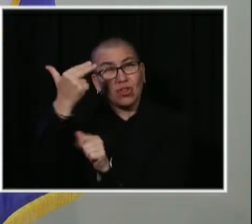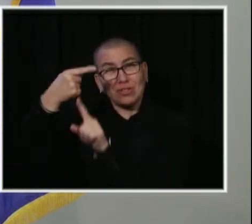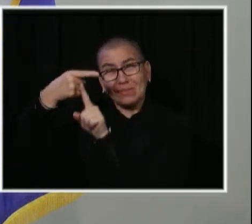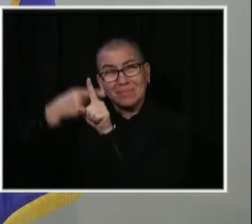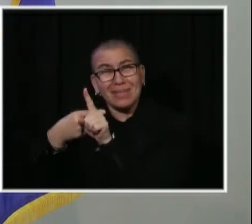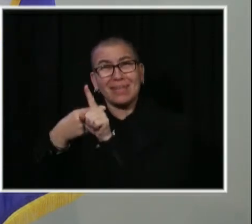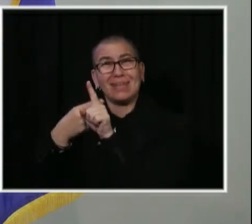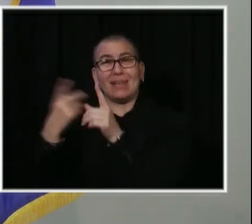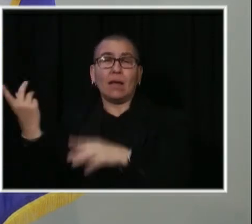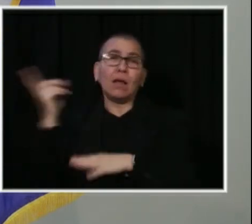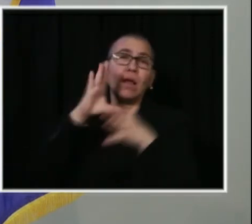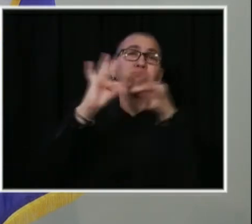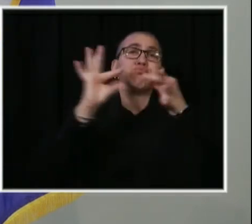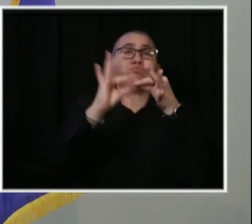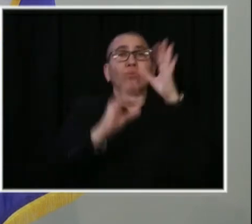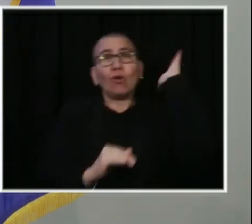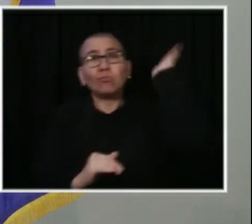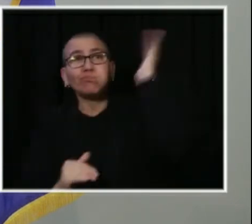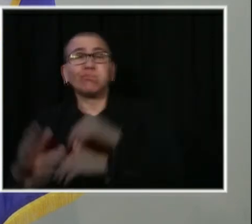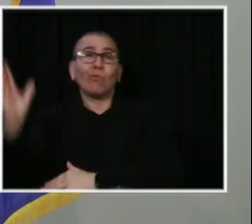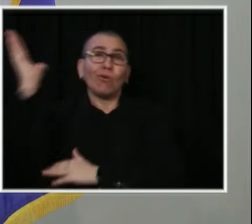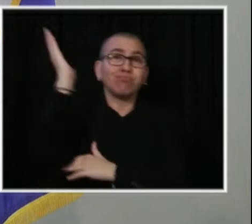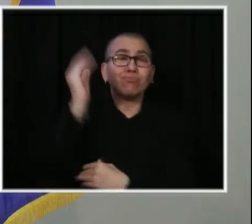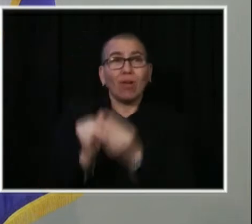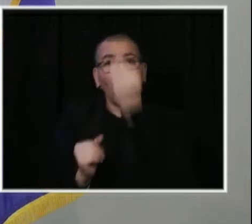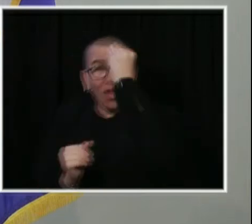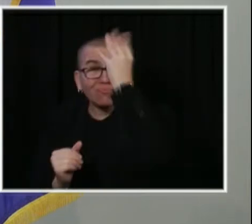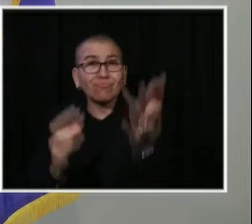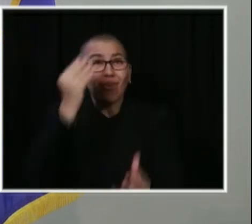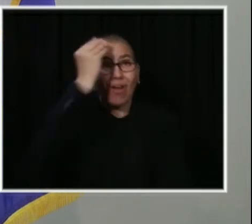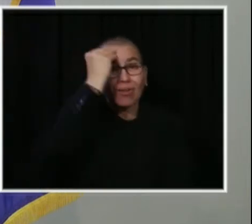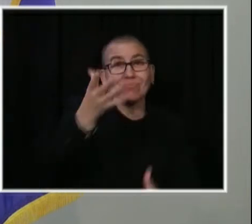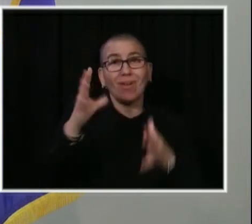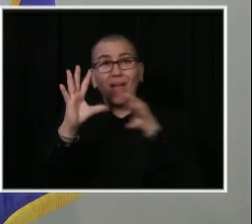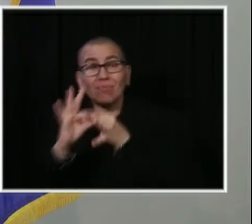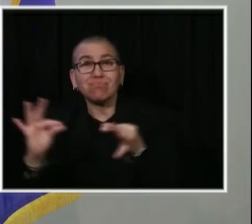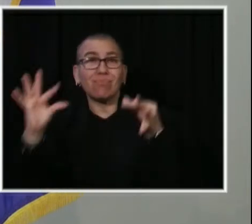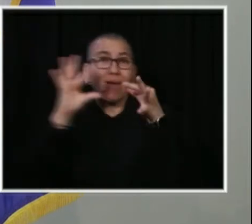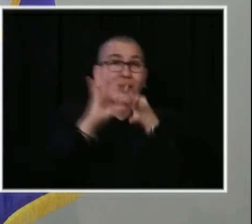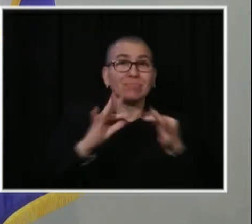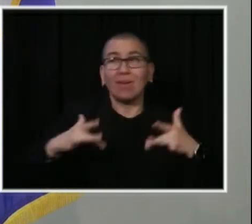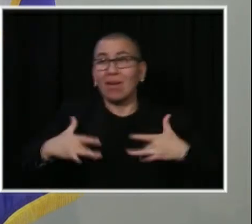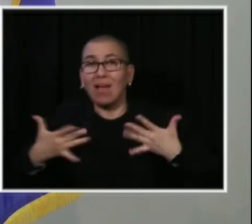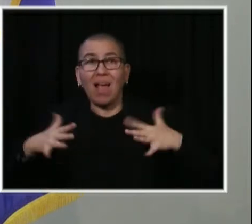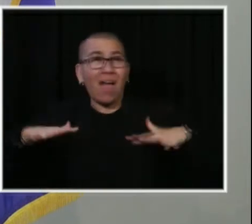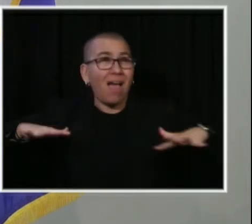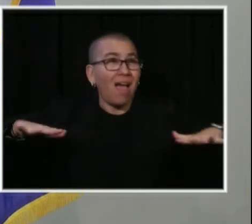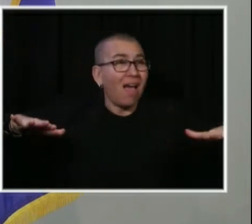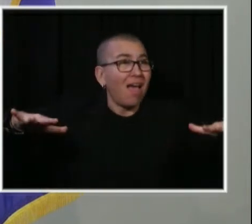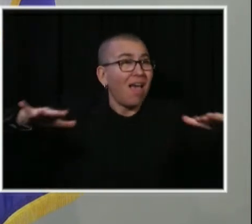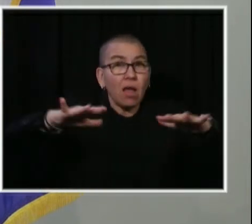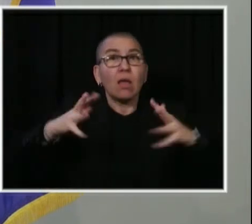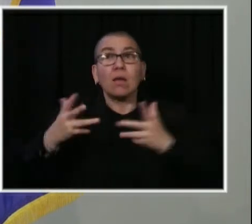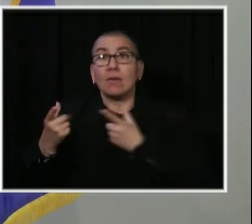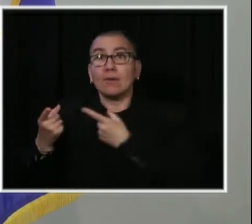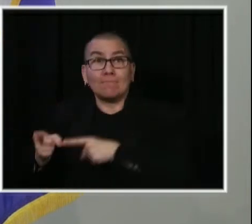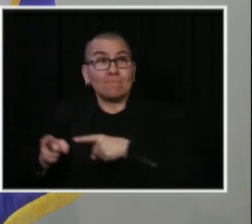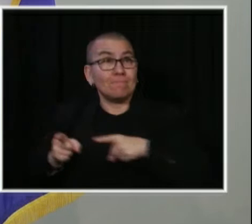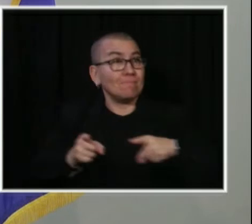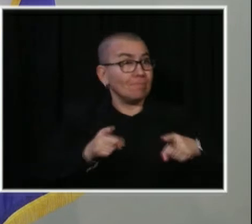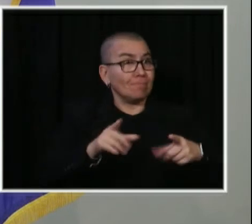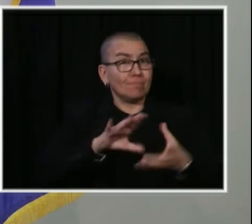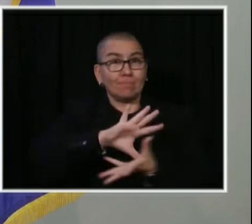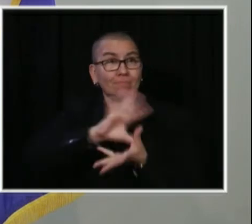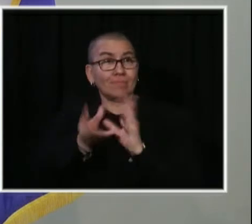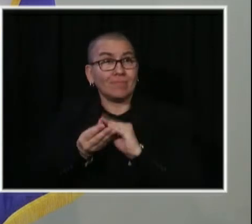make sure that we got you as much information possible to keep you, your families, and our state safe. There's been a lot of these briefings that have been painful. They have included a